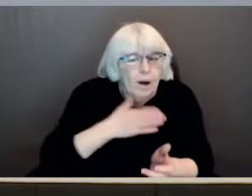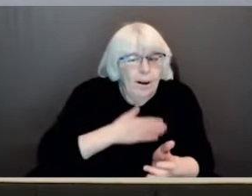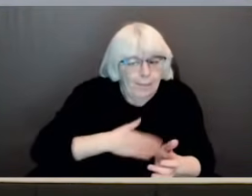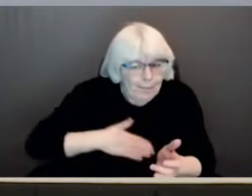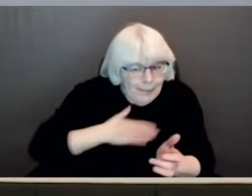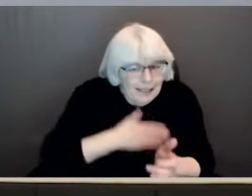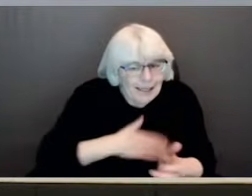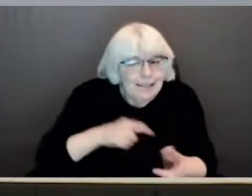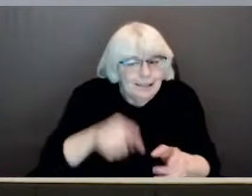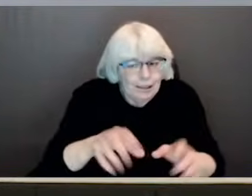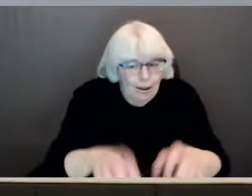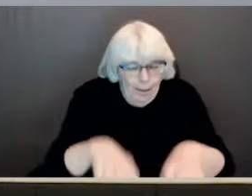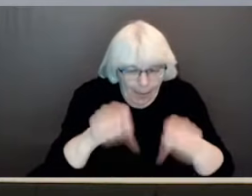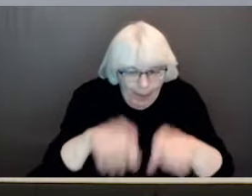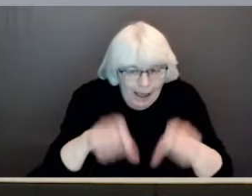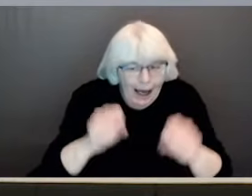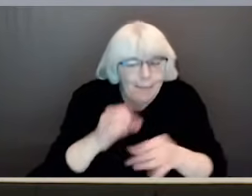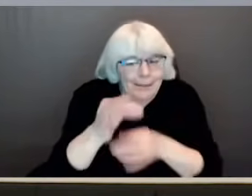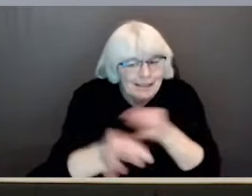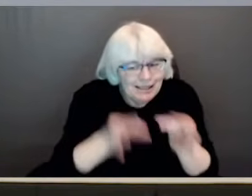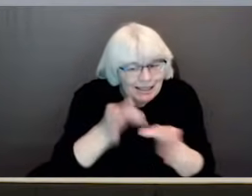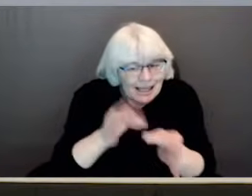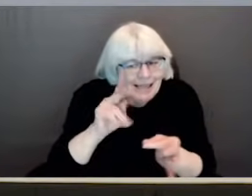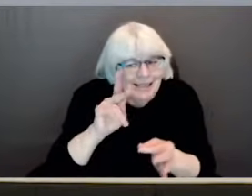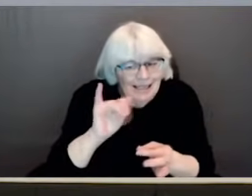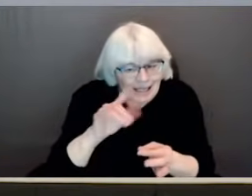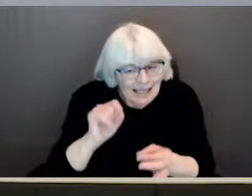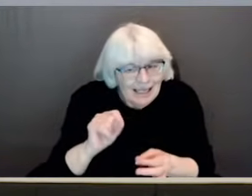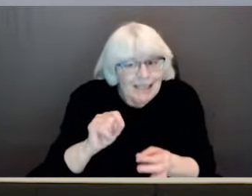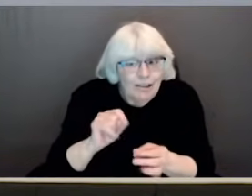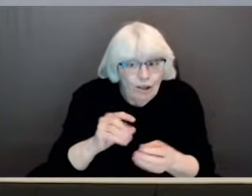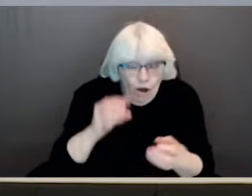of kits to give to parents and guardians on request.